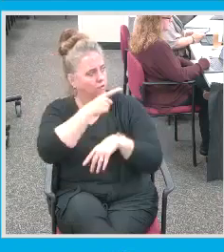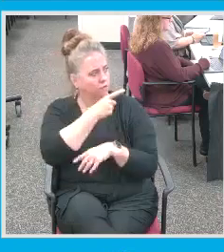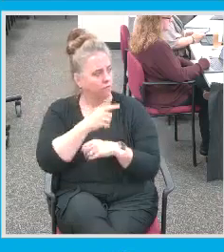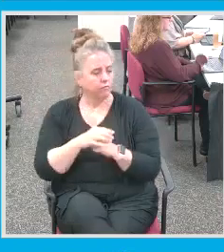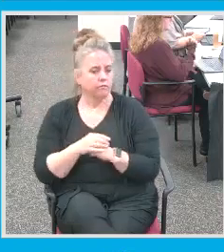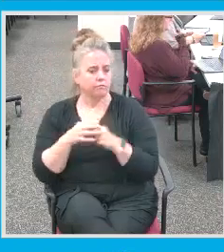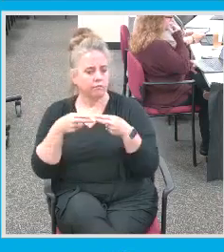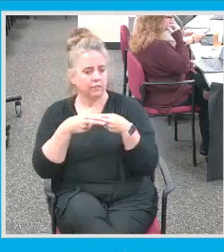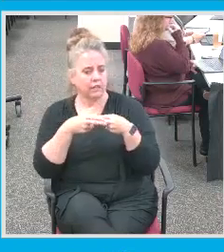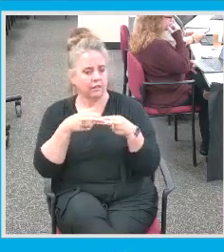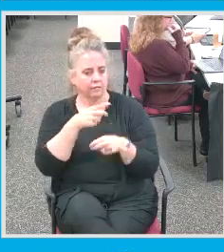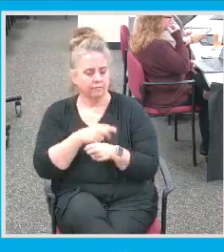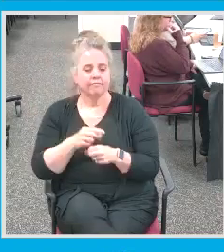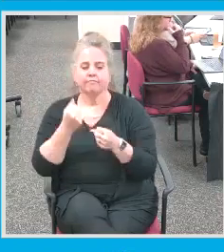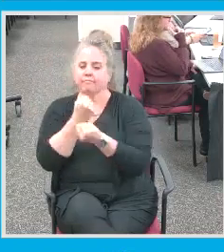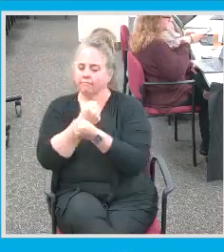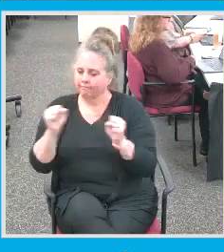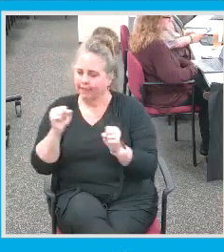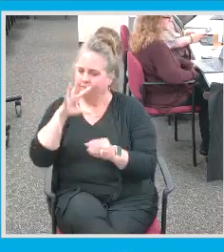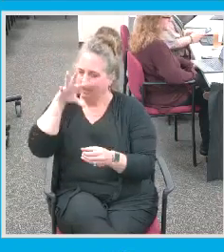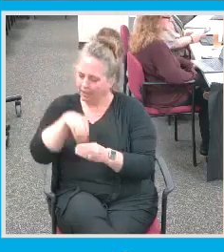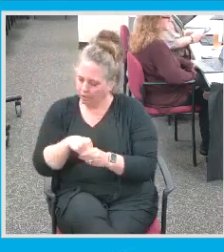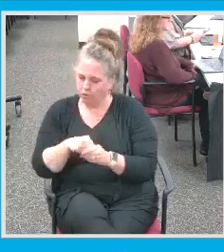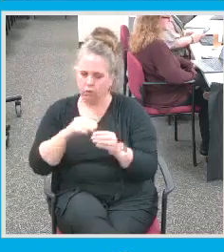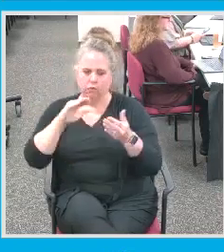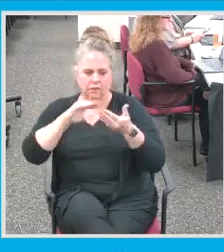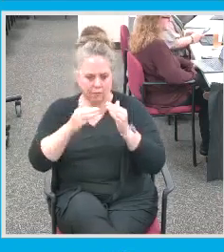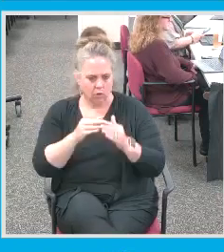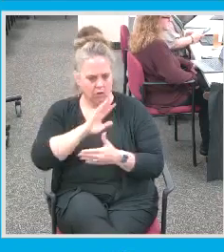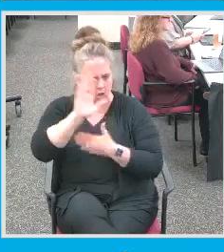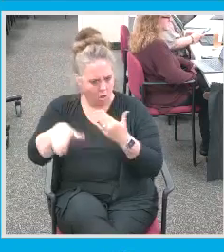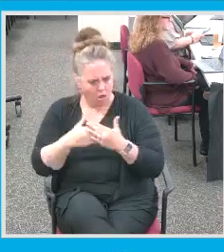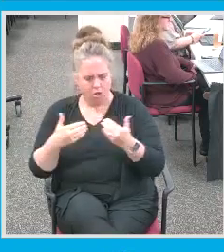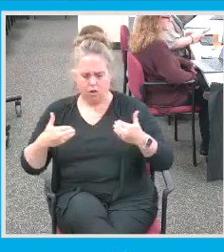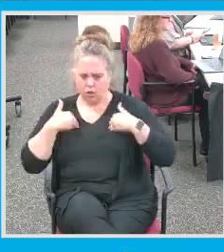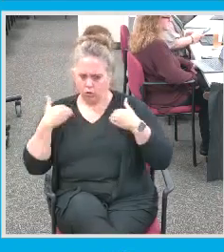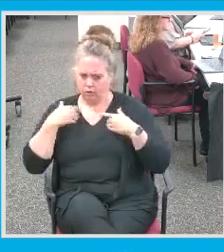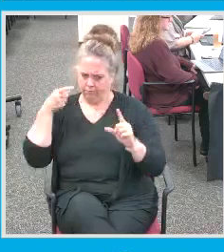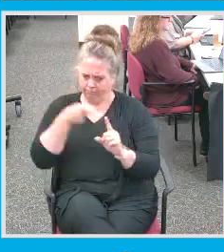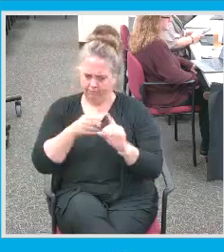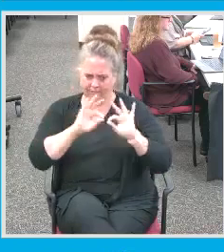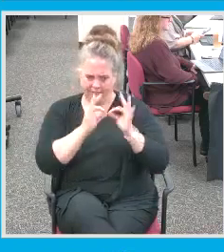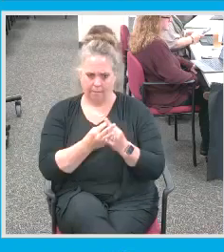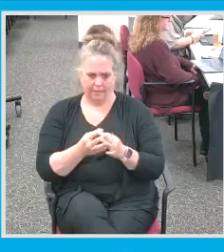and connected community for all youth and families within the Fountain Valley.